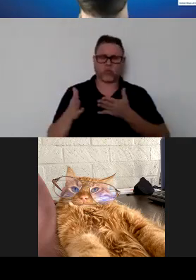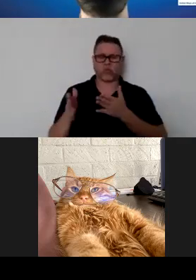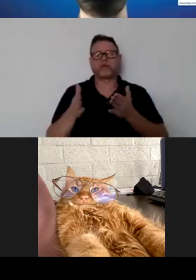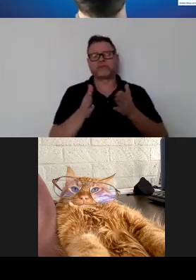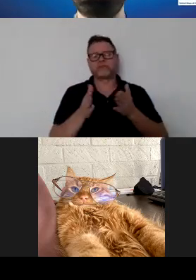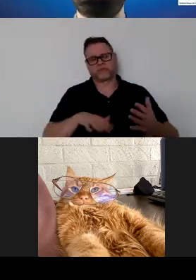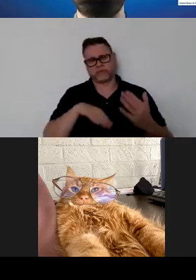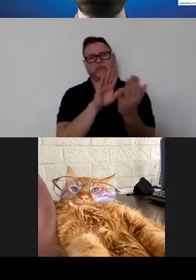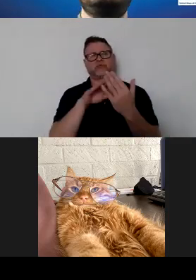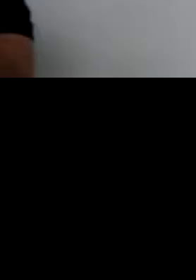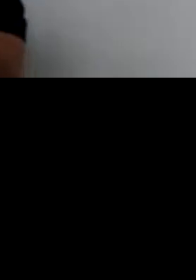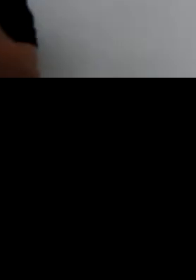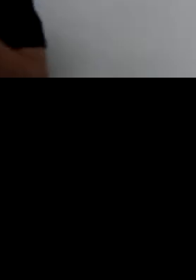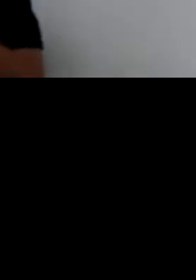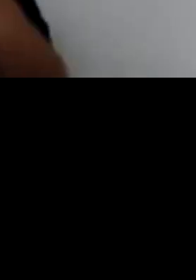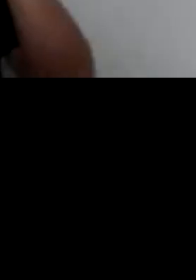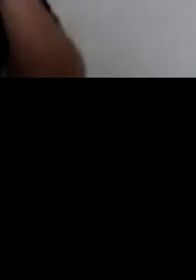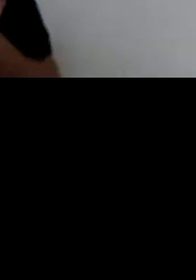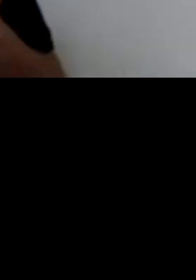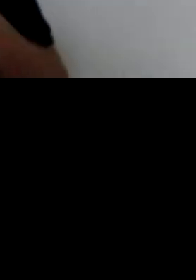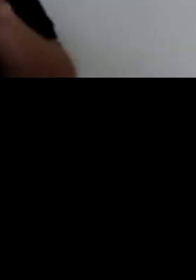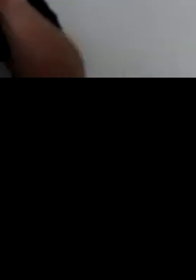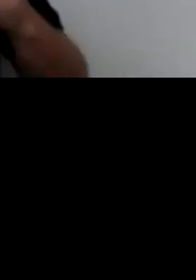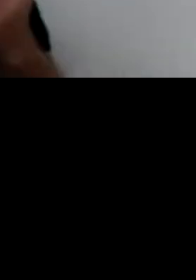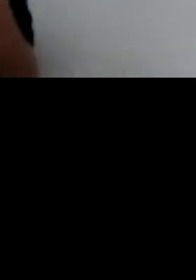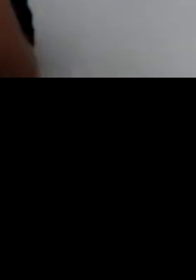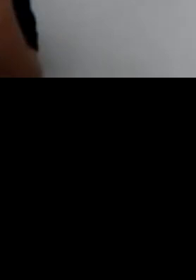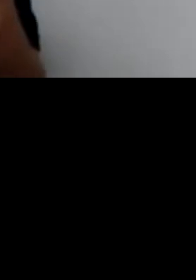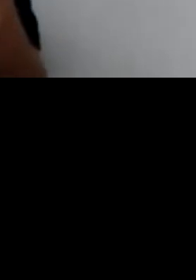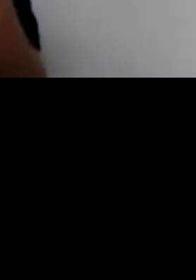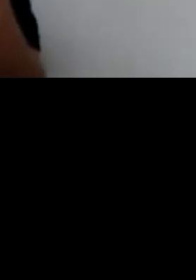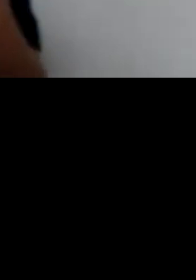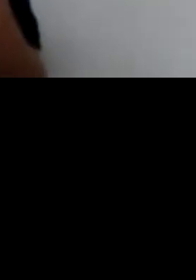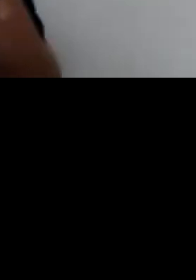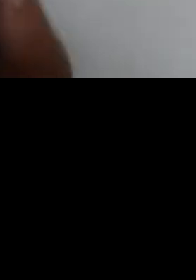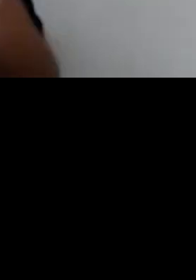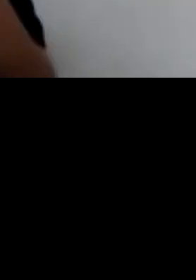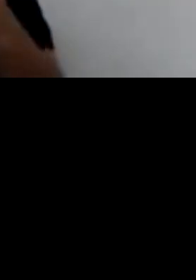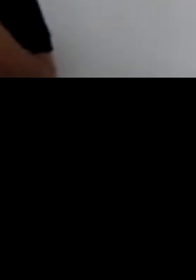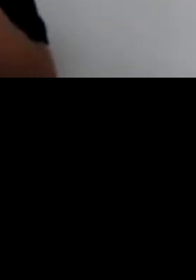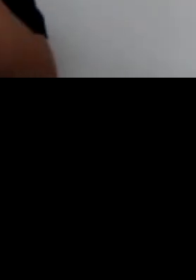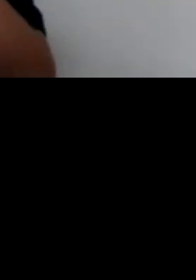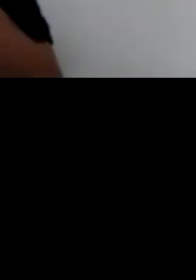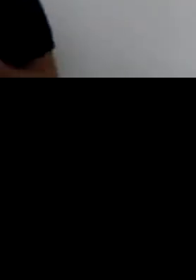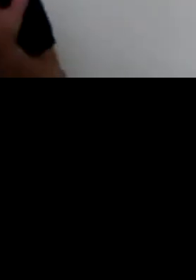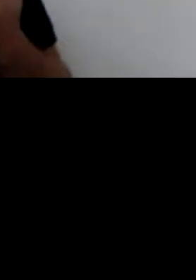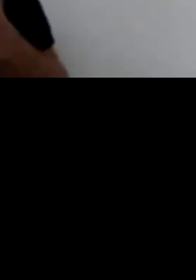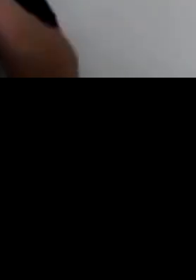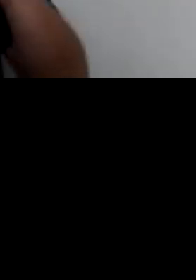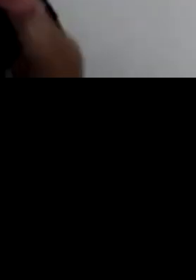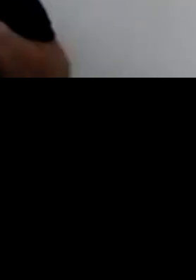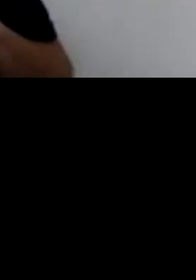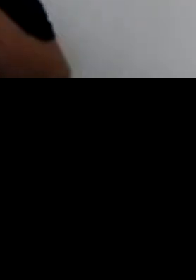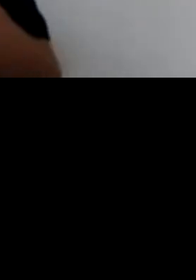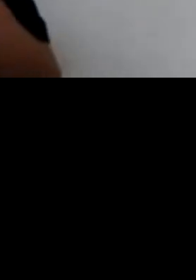can address some of these issues, whether those issues can be addressed, in the near future, or something that, the regional technical